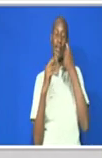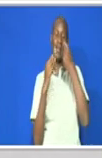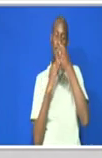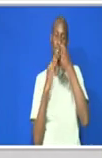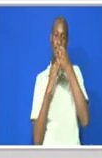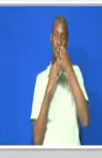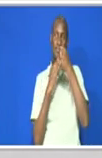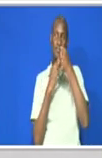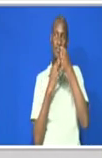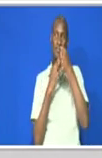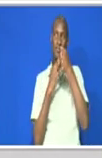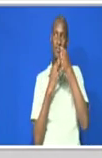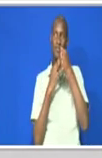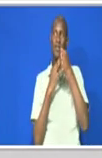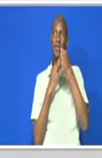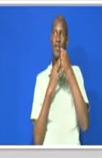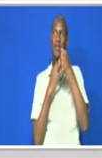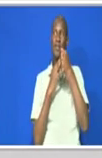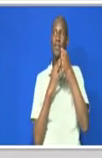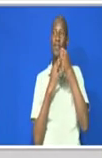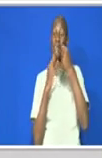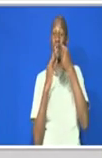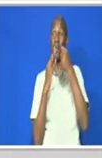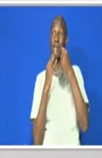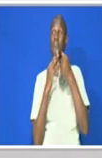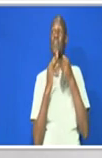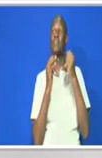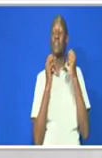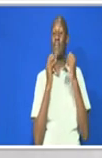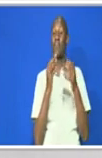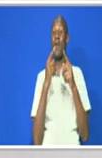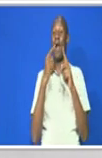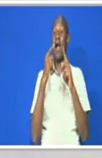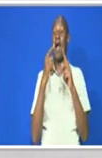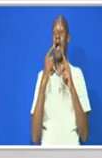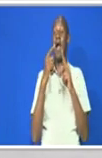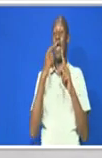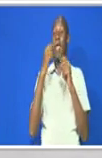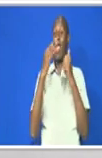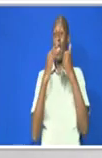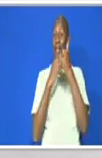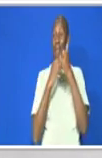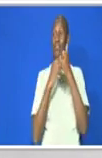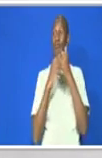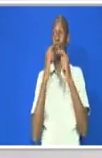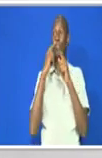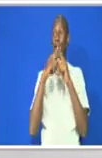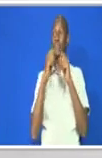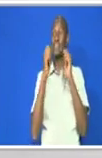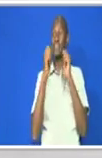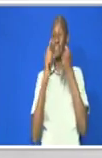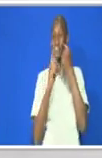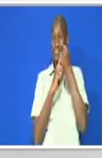8. And if you add 8 plus 6, you will